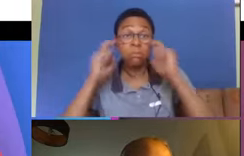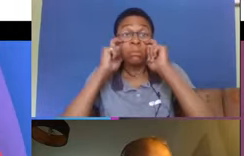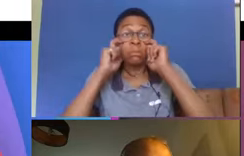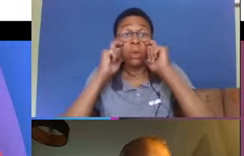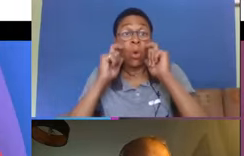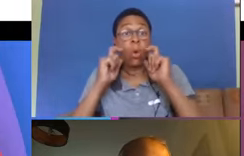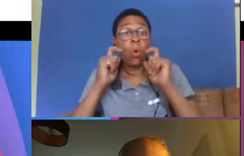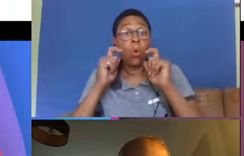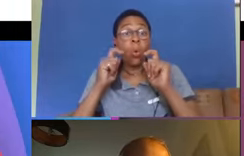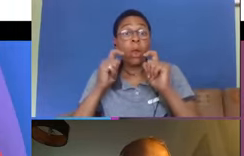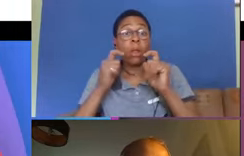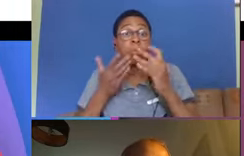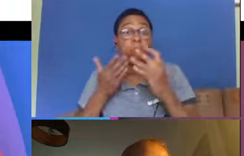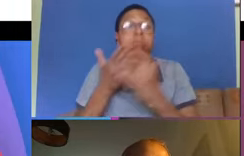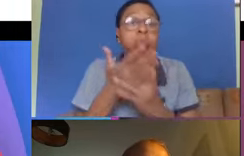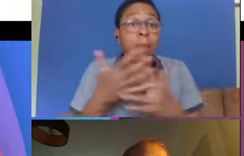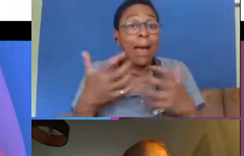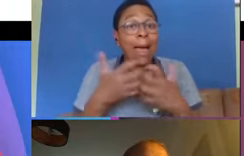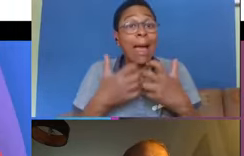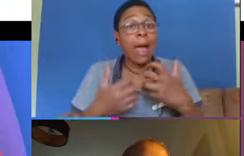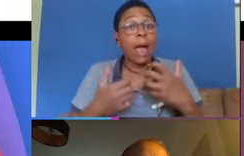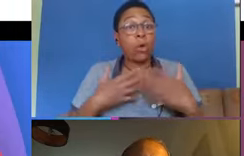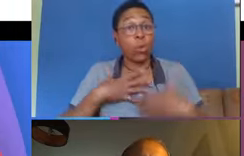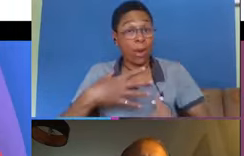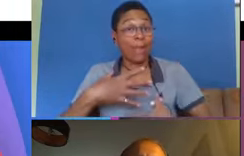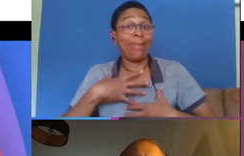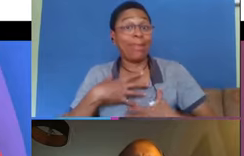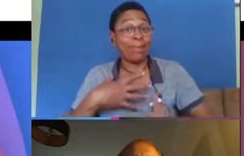your breathing dynamics and